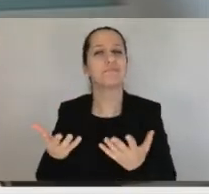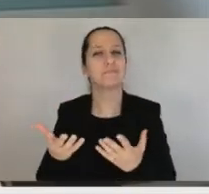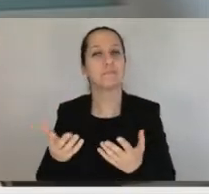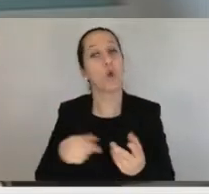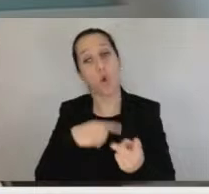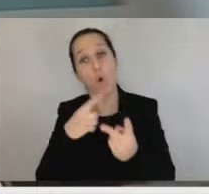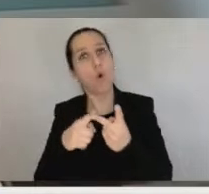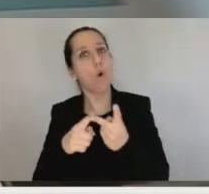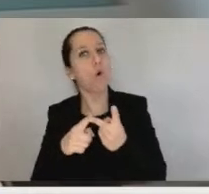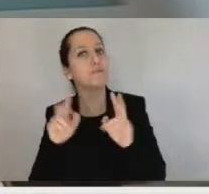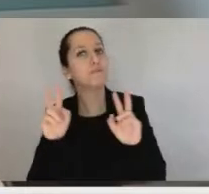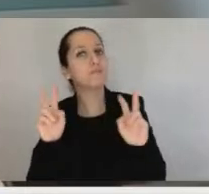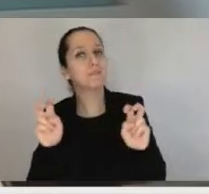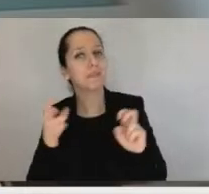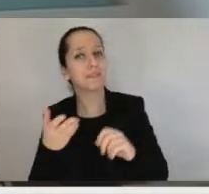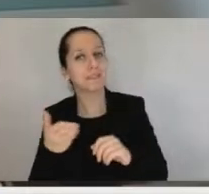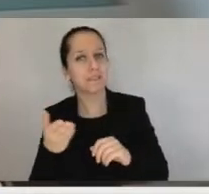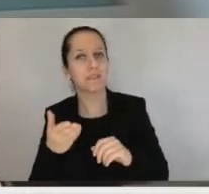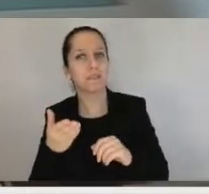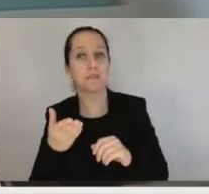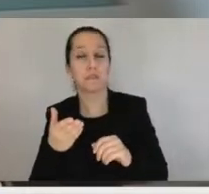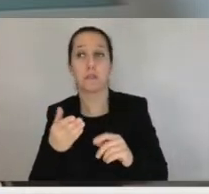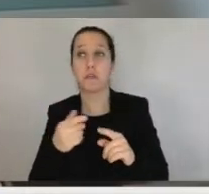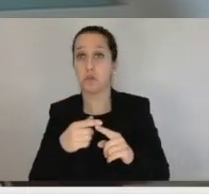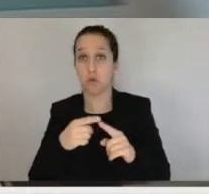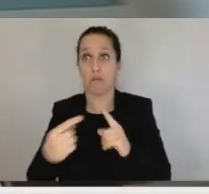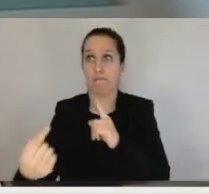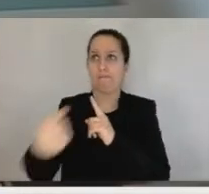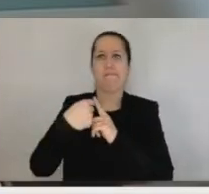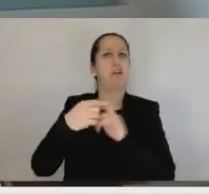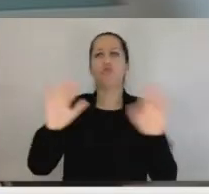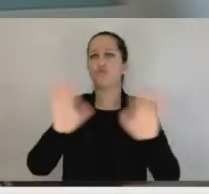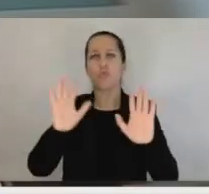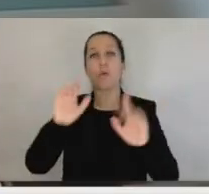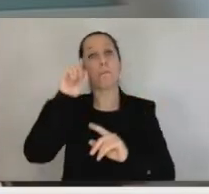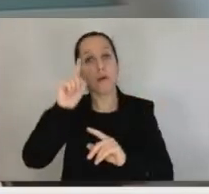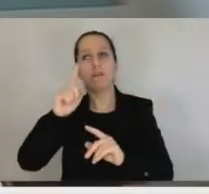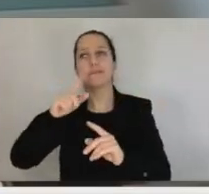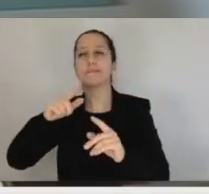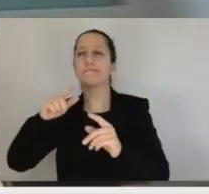And part of the debate, if you have poverty reduction,